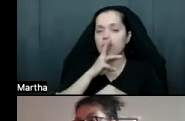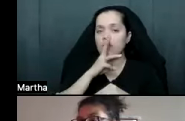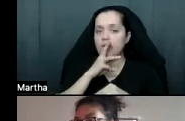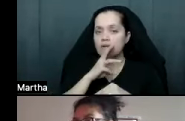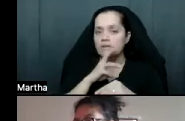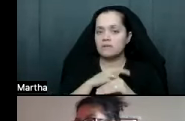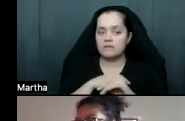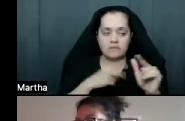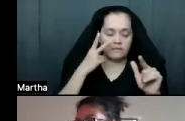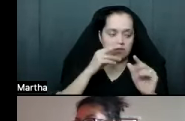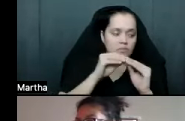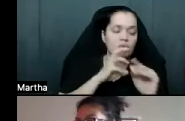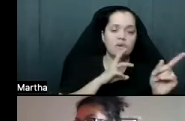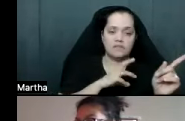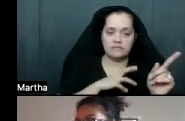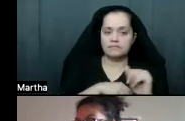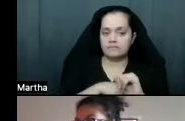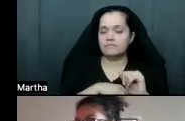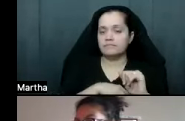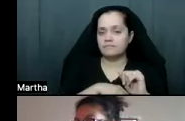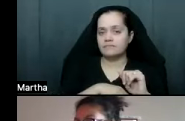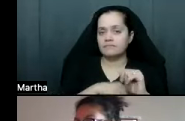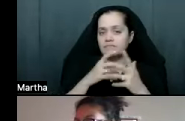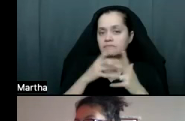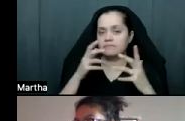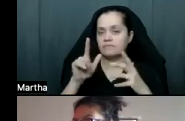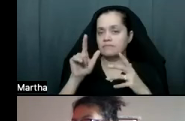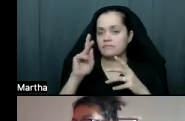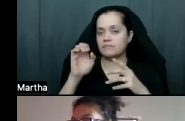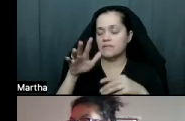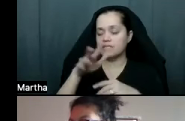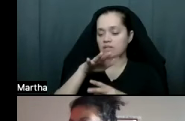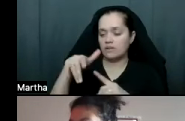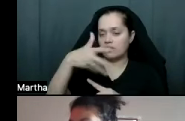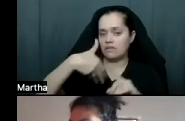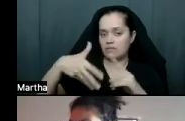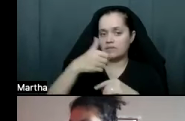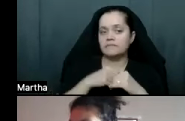you look on the other side, there's more water. There's just lakes all around.